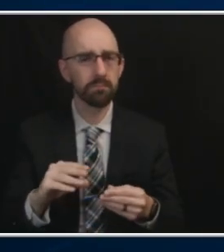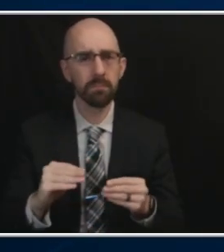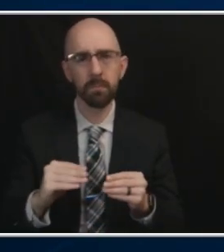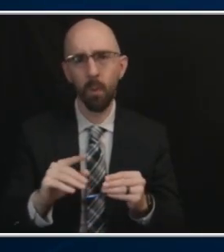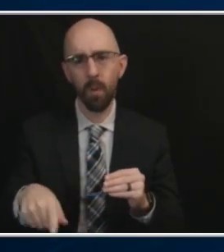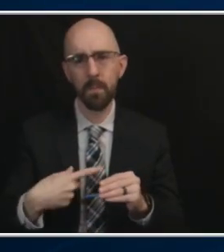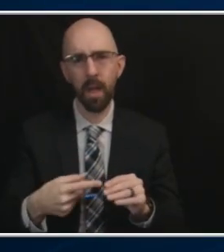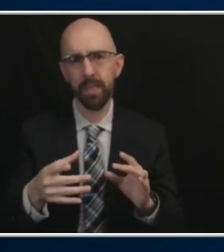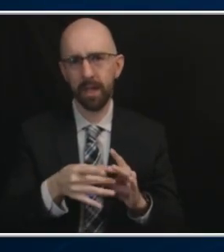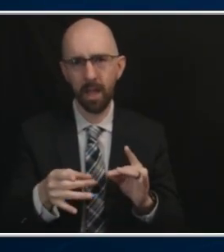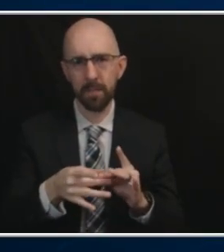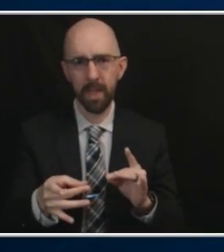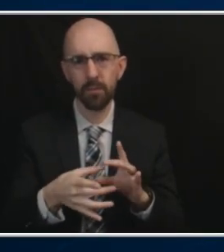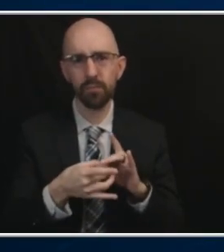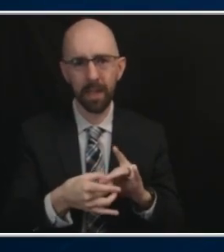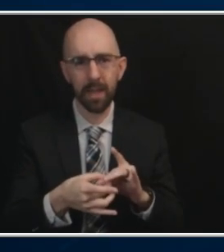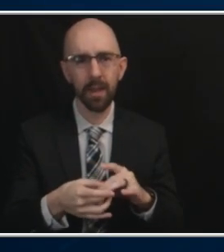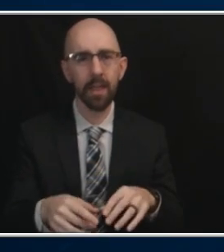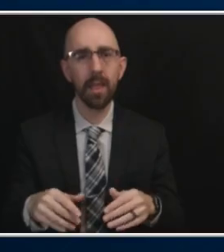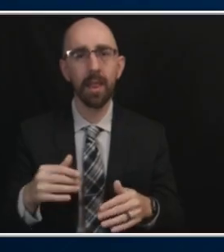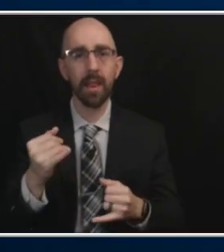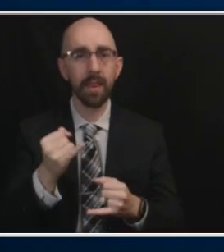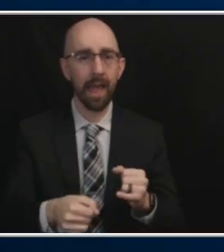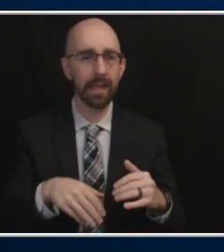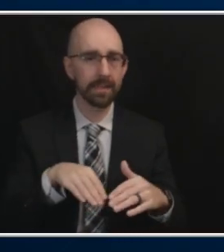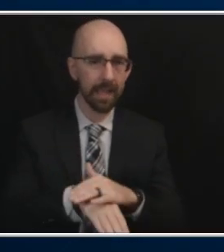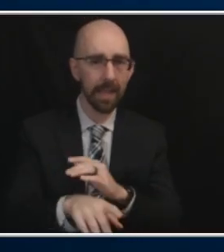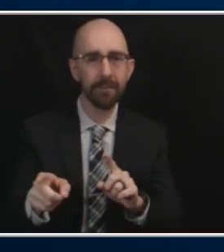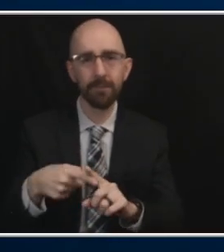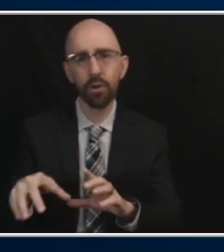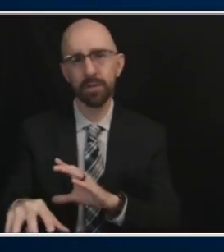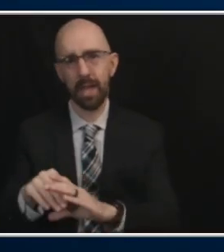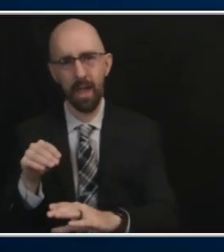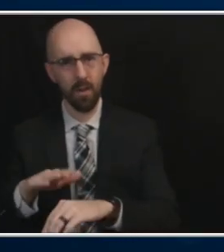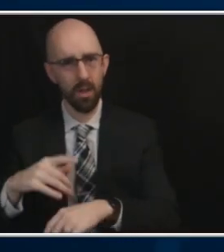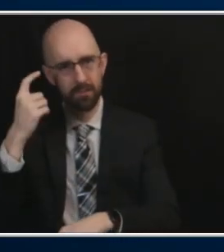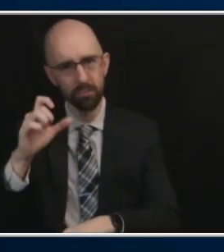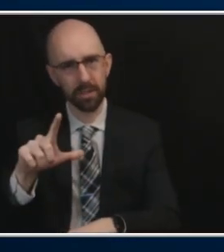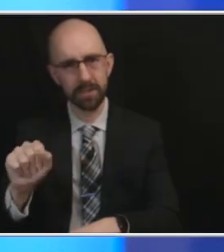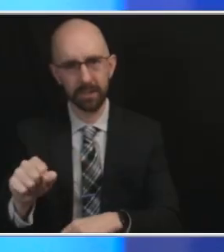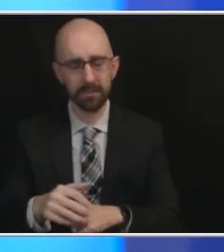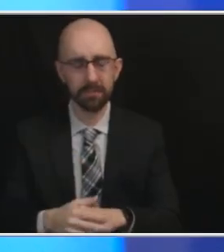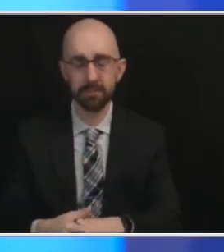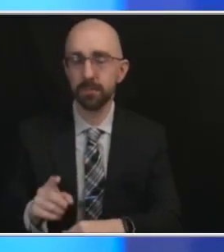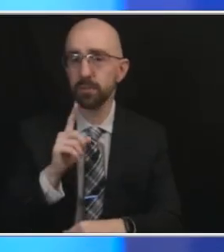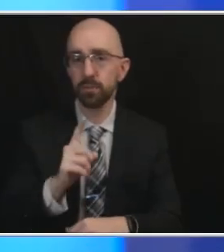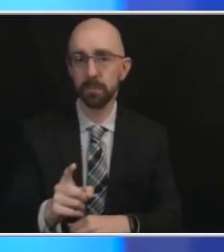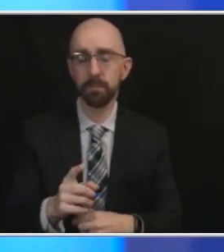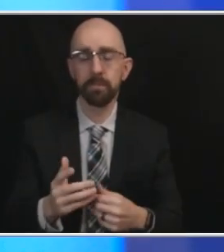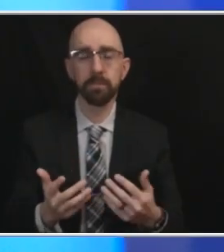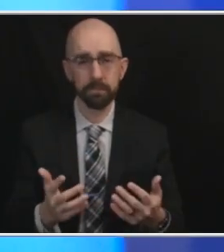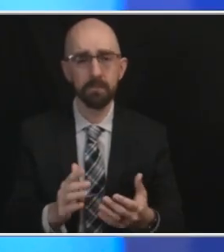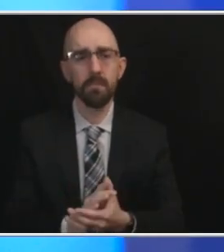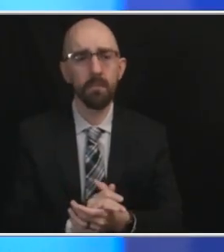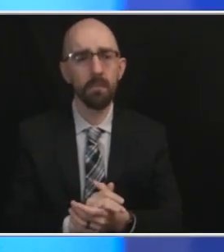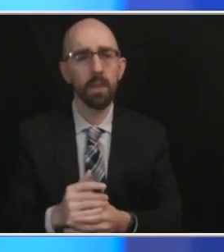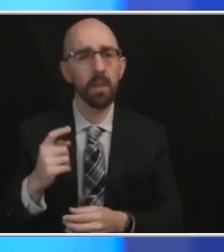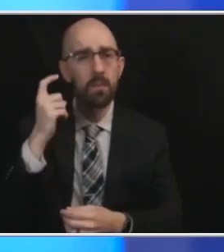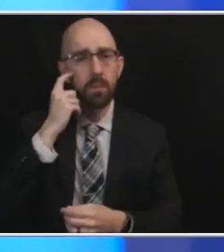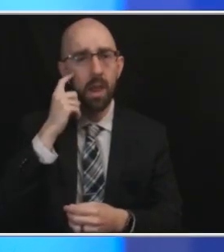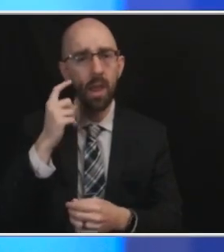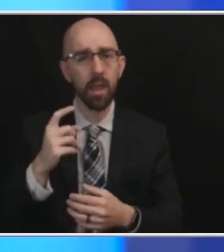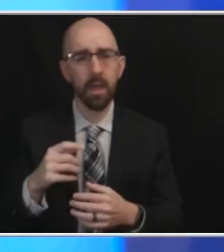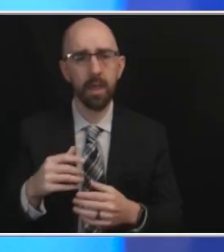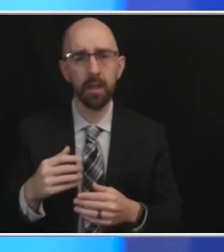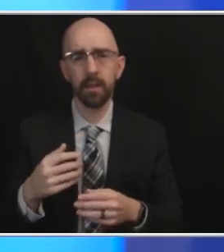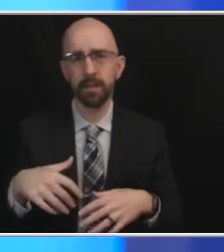about last in, first out on brain cells? Sure. So the brain takes many years